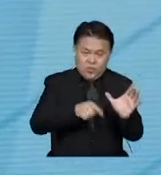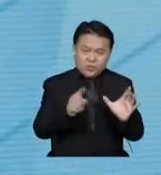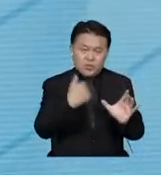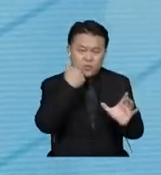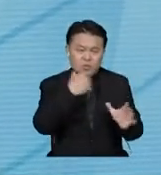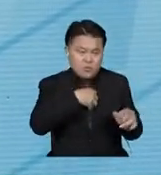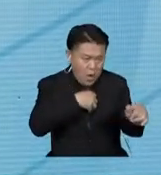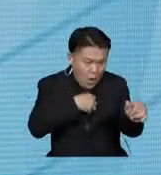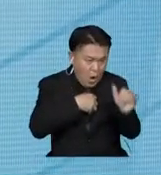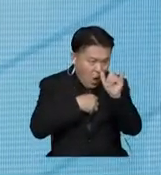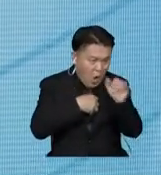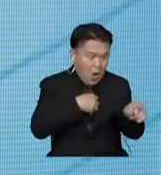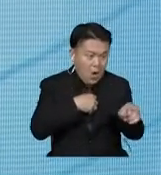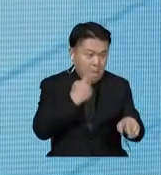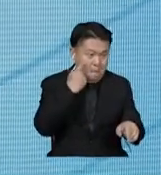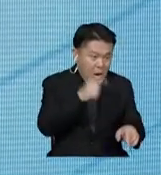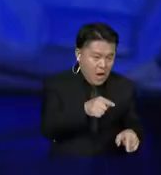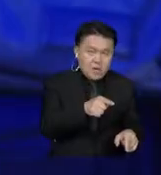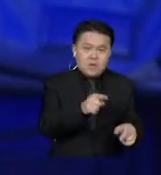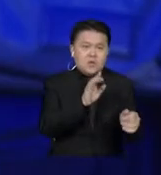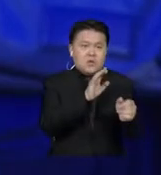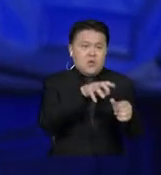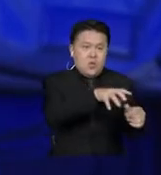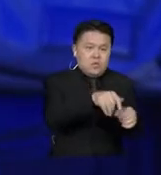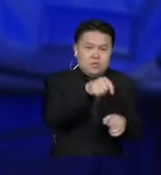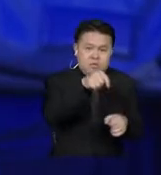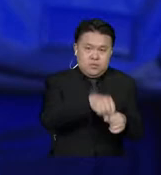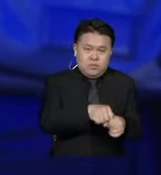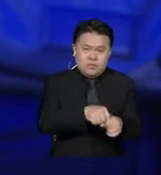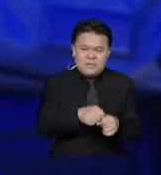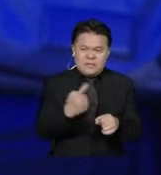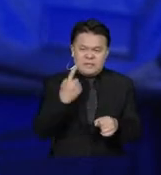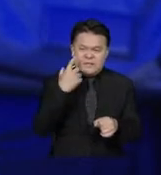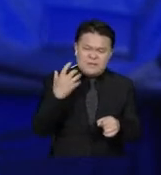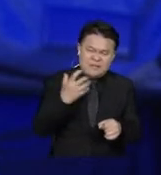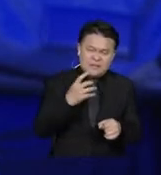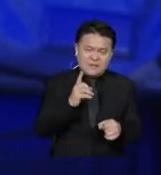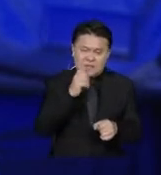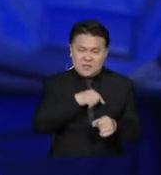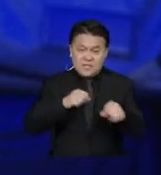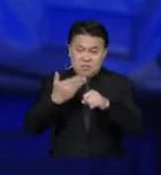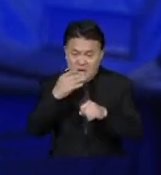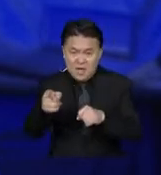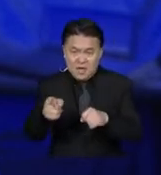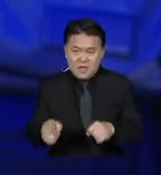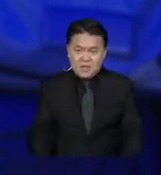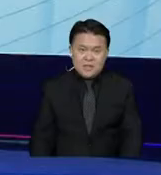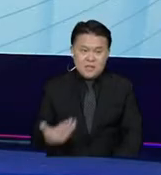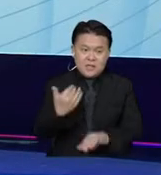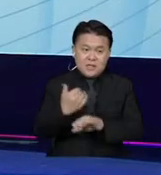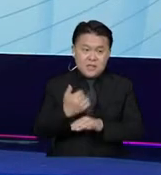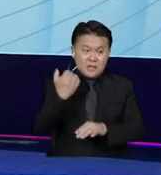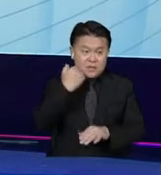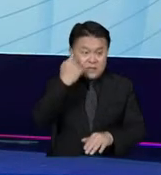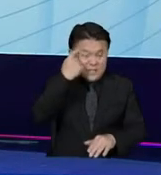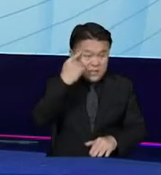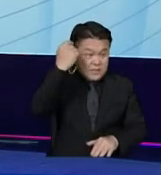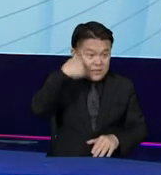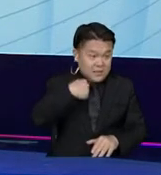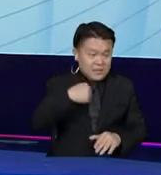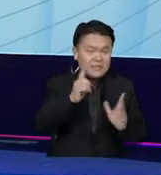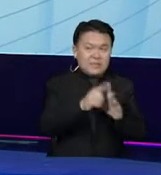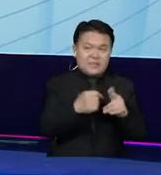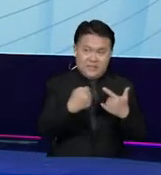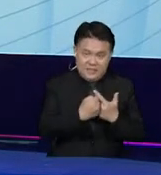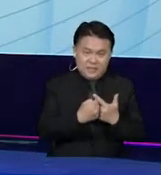to protect them. The same mechanism that allows us to think about what others feel,